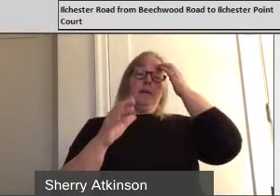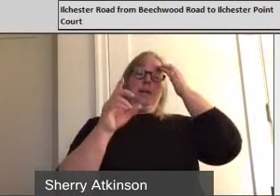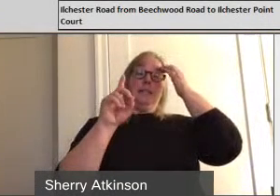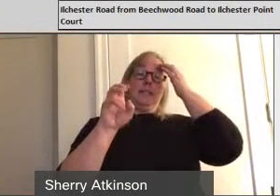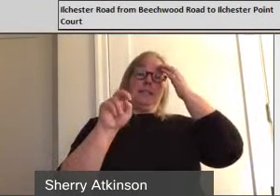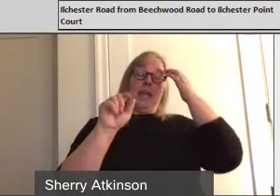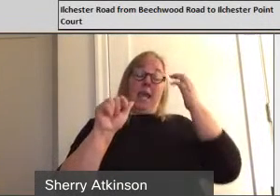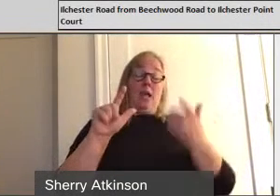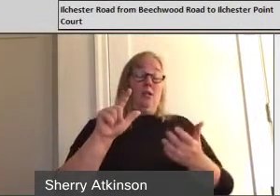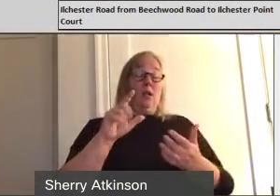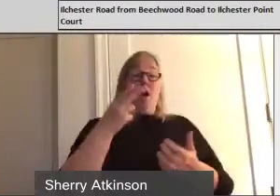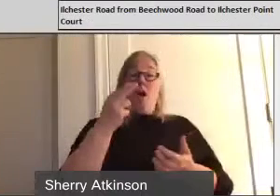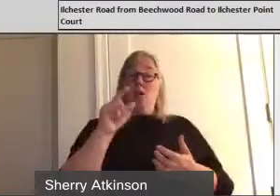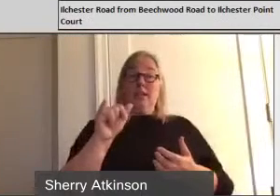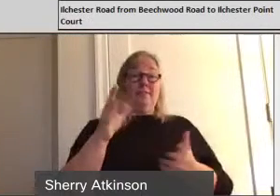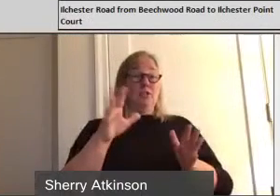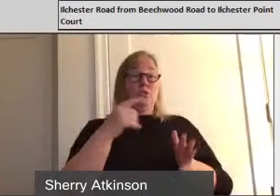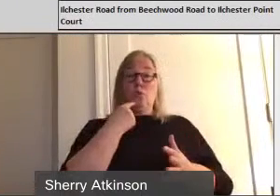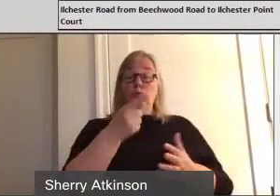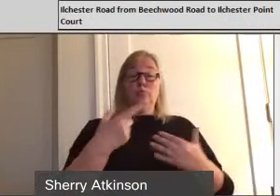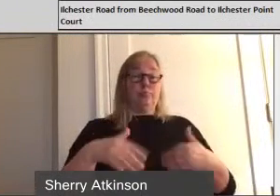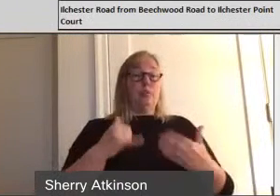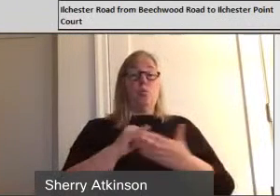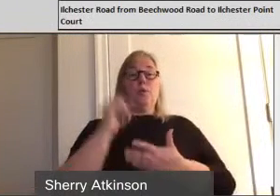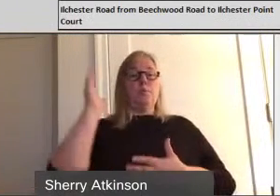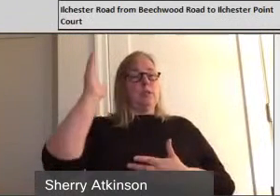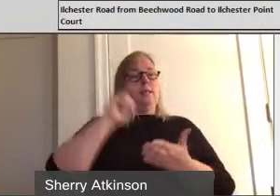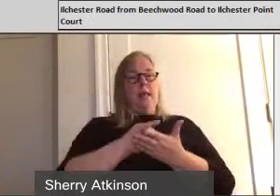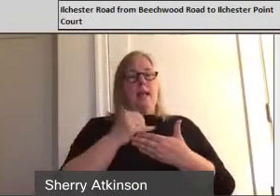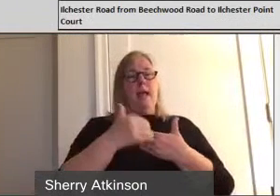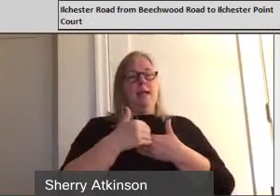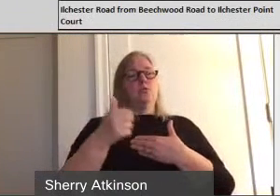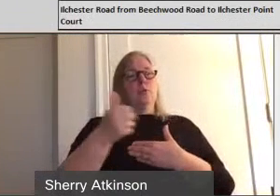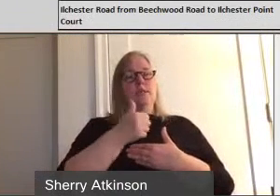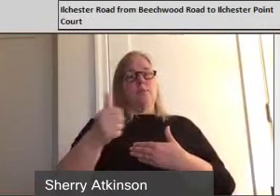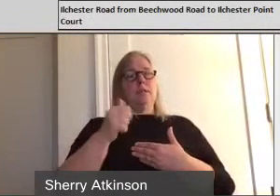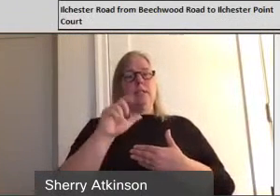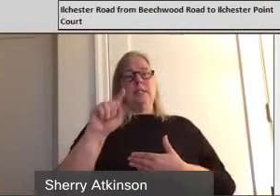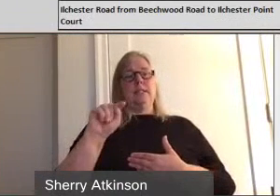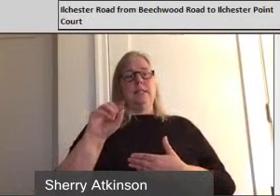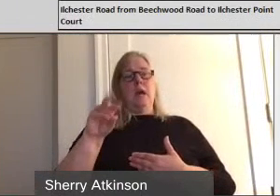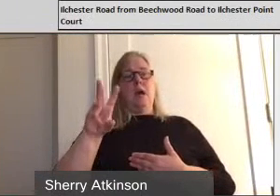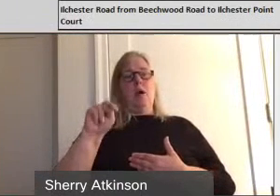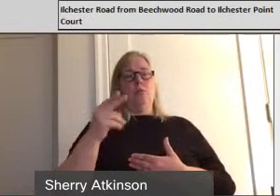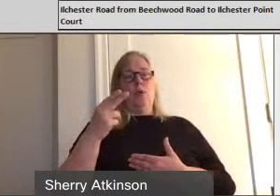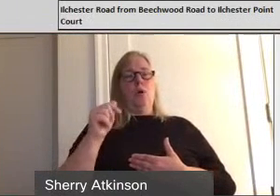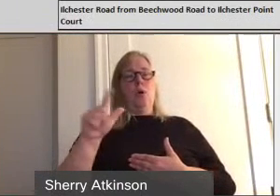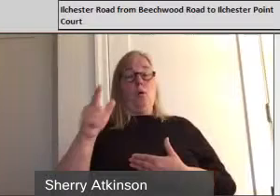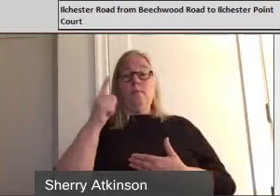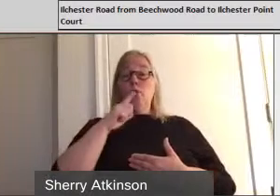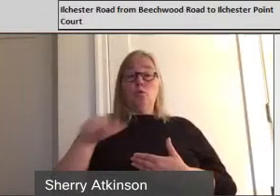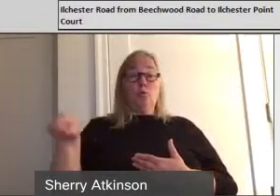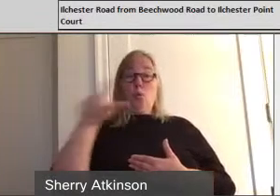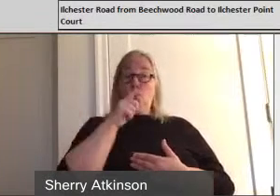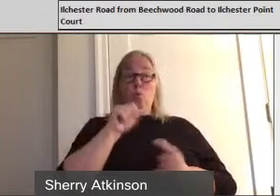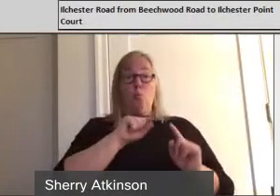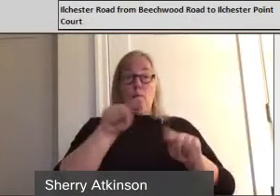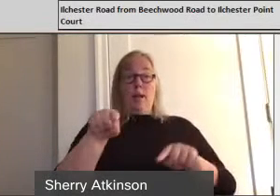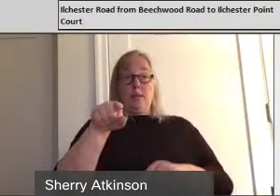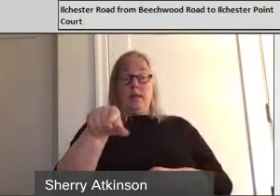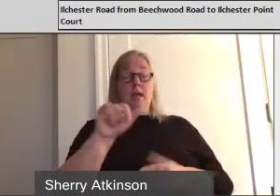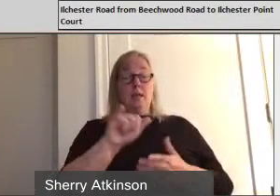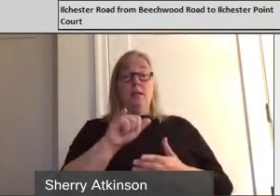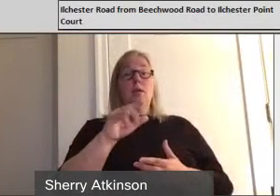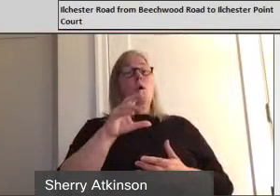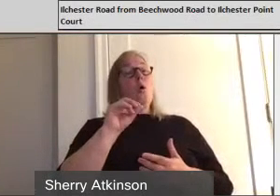was showing you this, but we presented this at the Transportation Town Hall. For those of you who attended that, or you could find this on